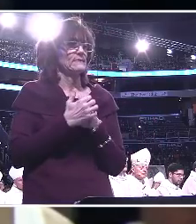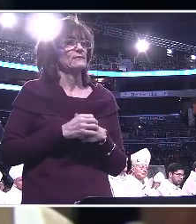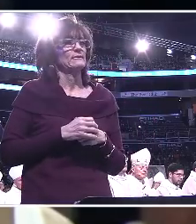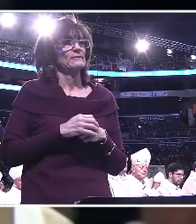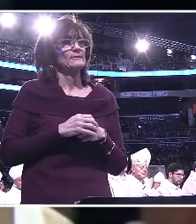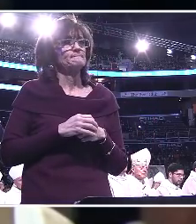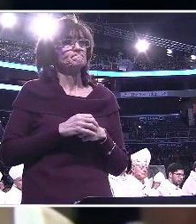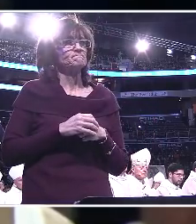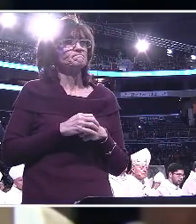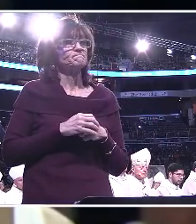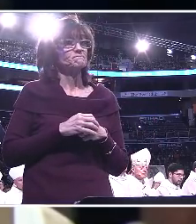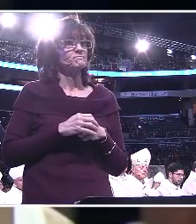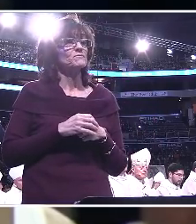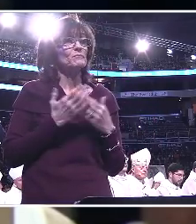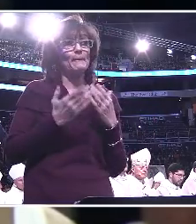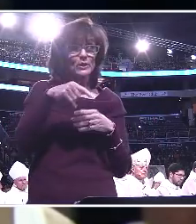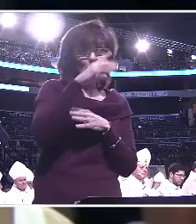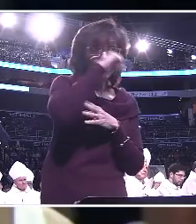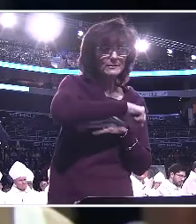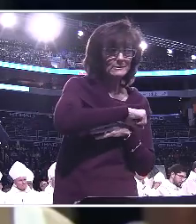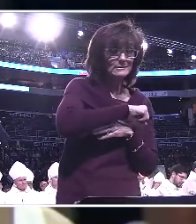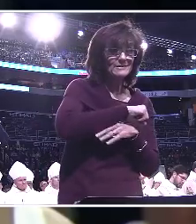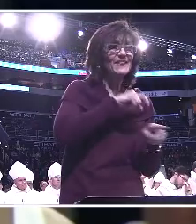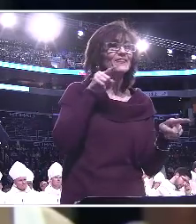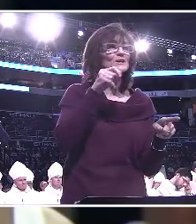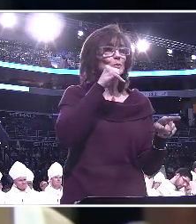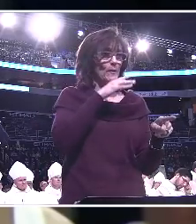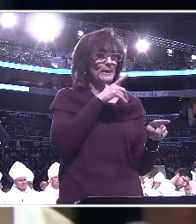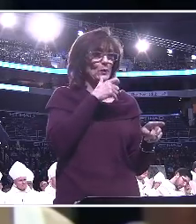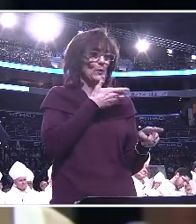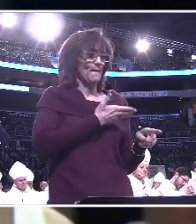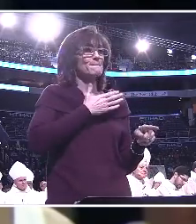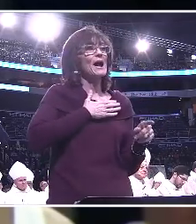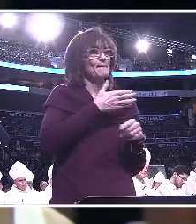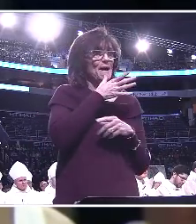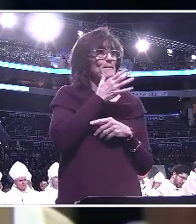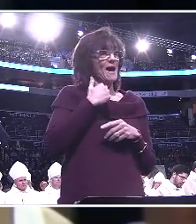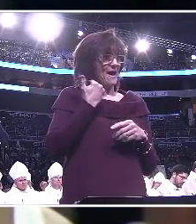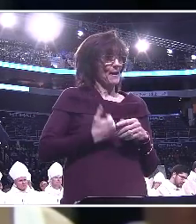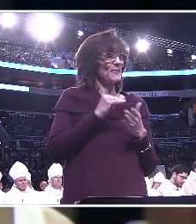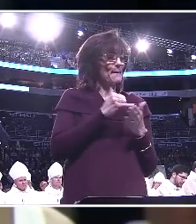And you may have guessed it, this woman is my mother. And I'm that child.